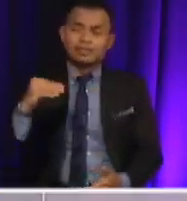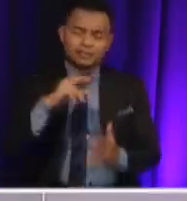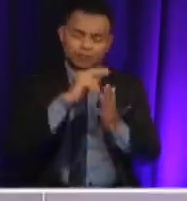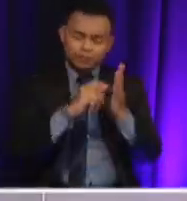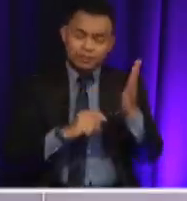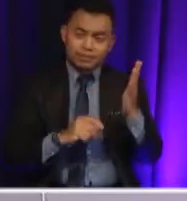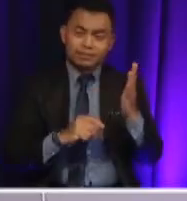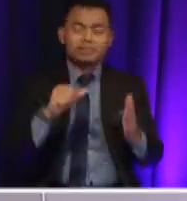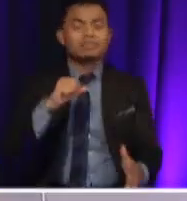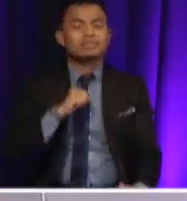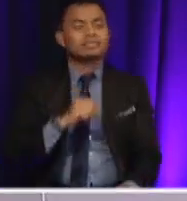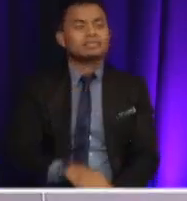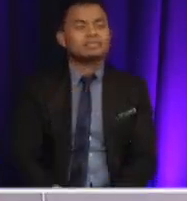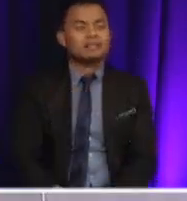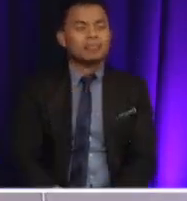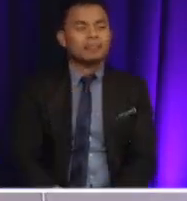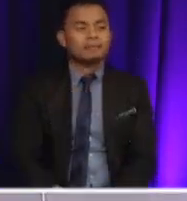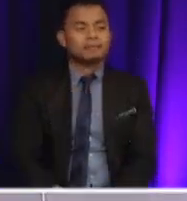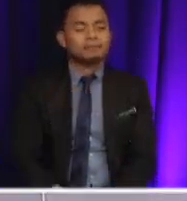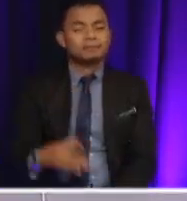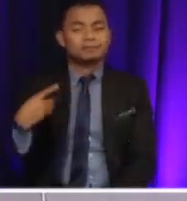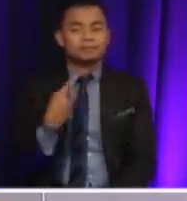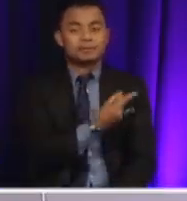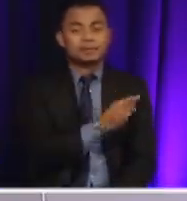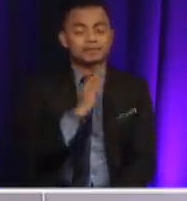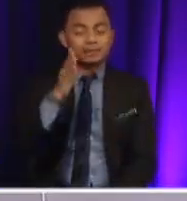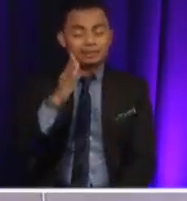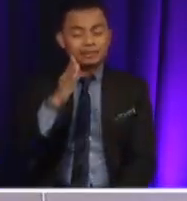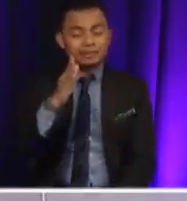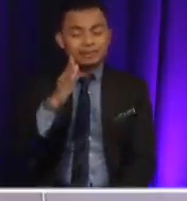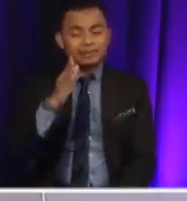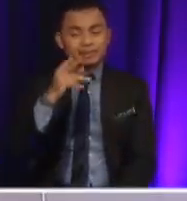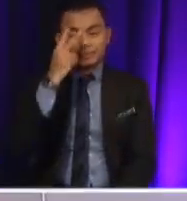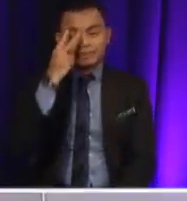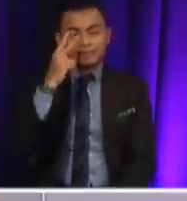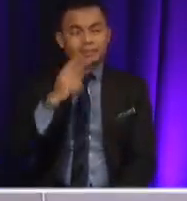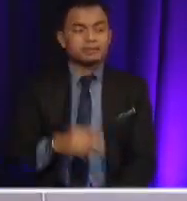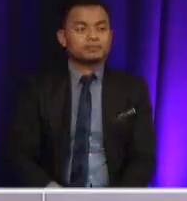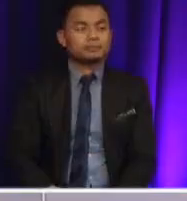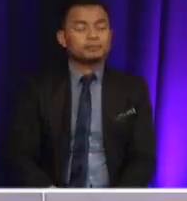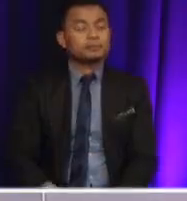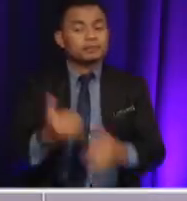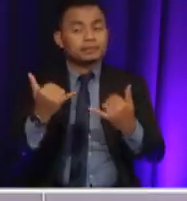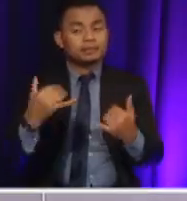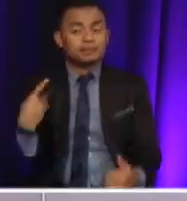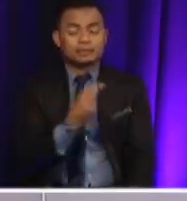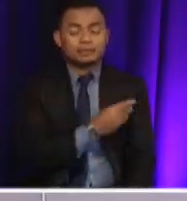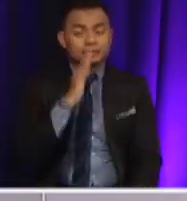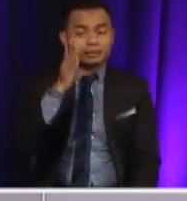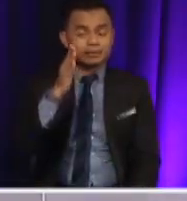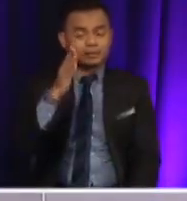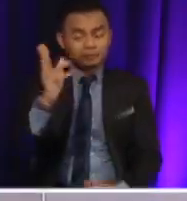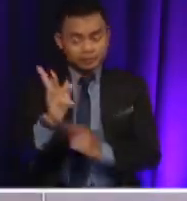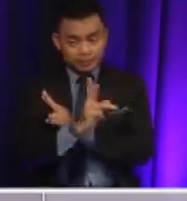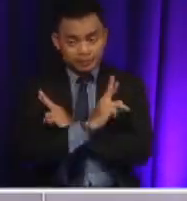yourself in front of the mirror. You'll see a marvelous response and reaction as well. So we're going to be going for a break and we'll